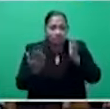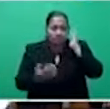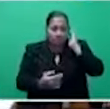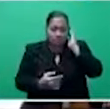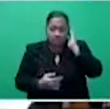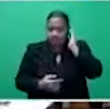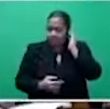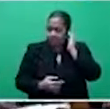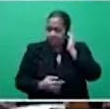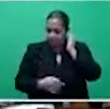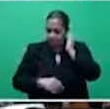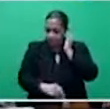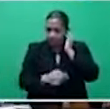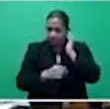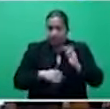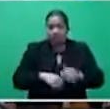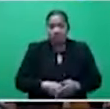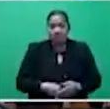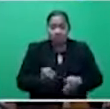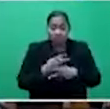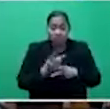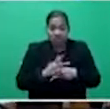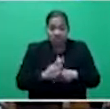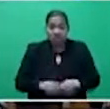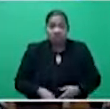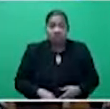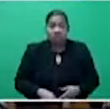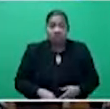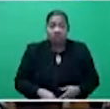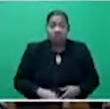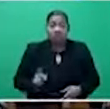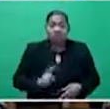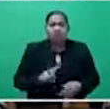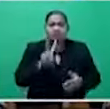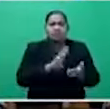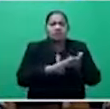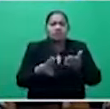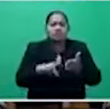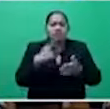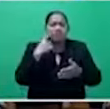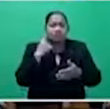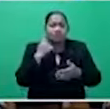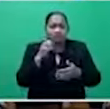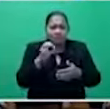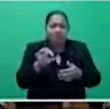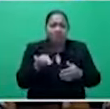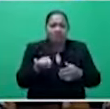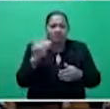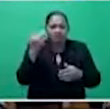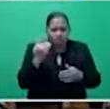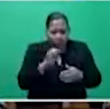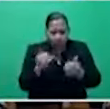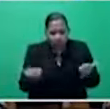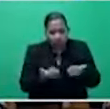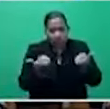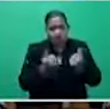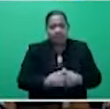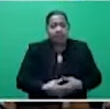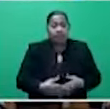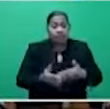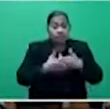is only 172 million litres of water. 2 million litres of water short. Mr. Speaker, sir, by the opening up